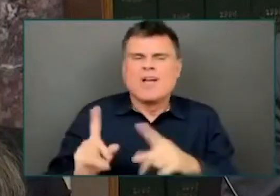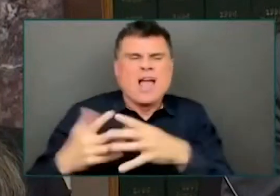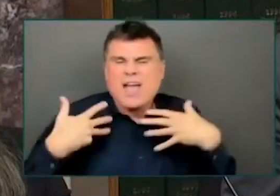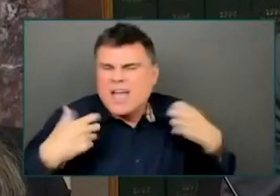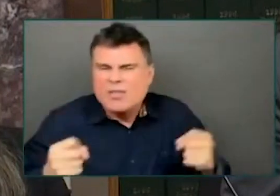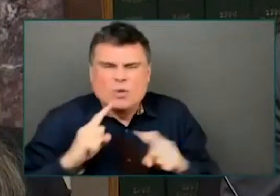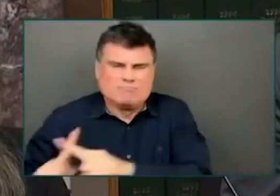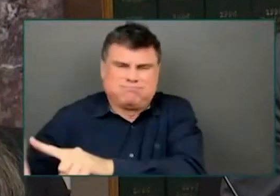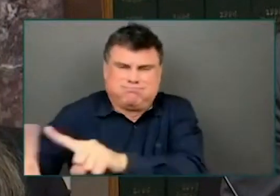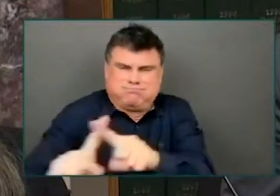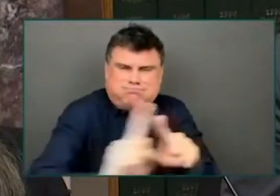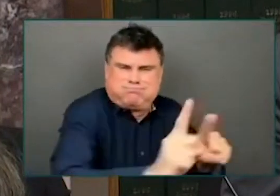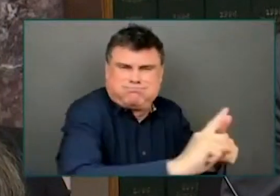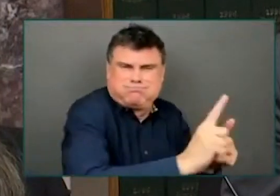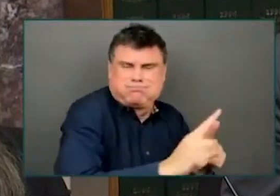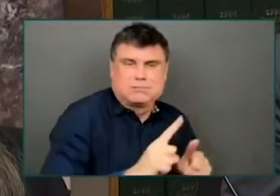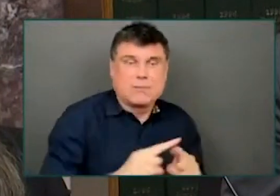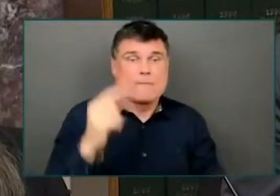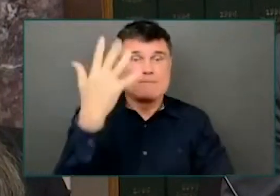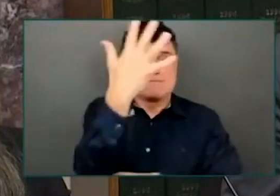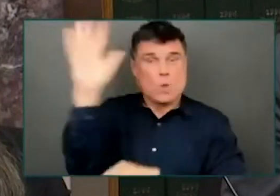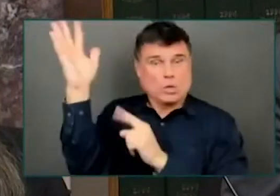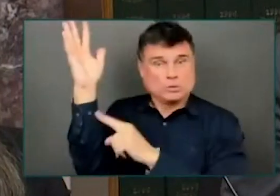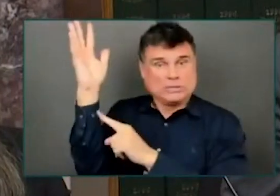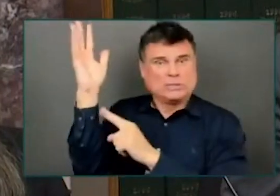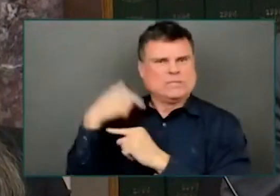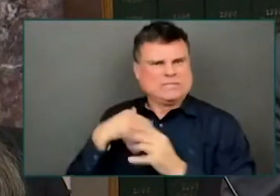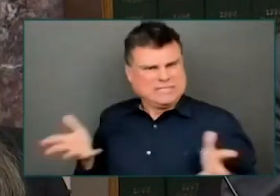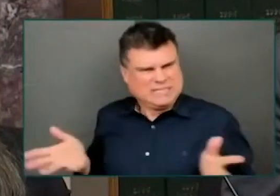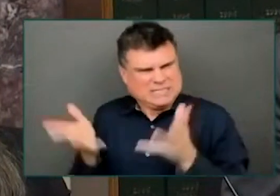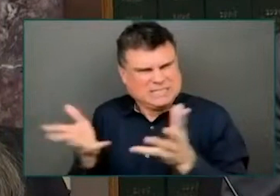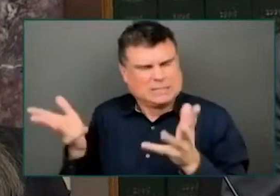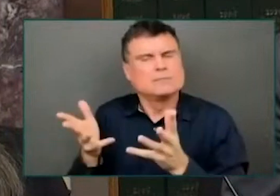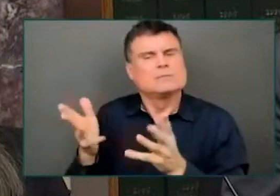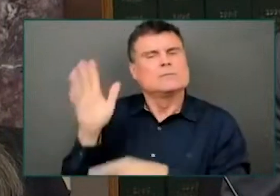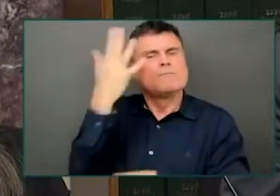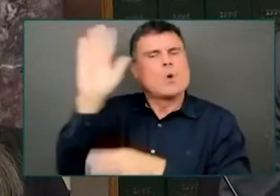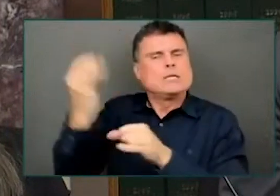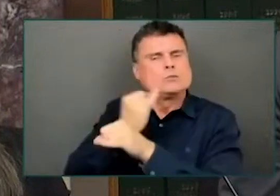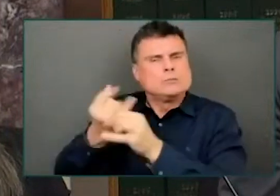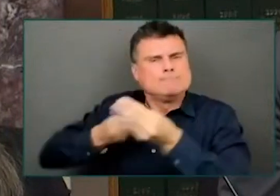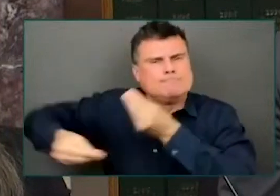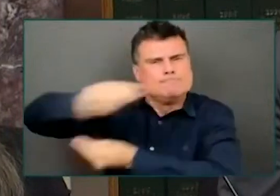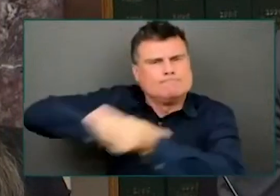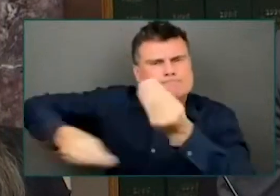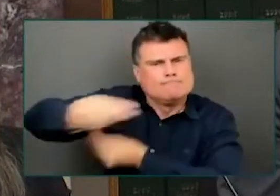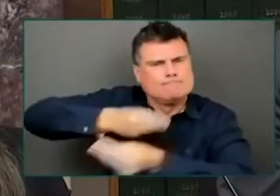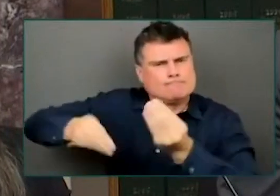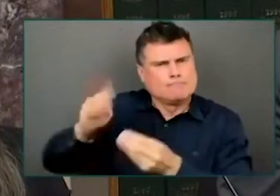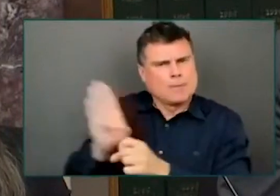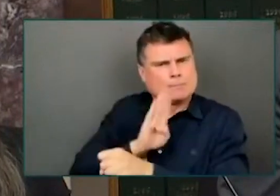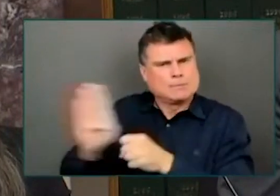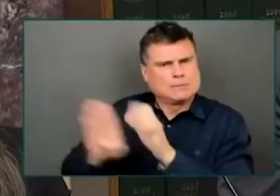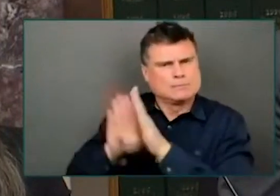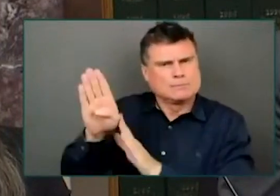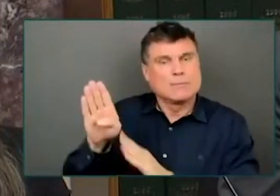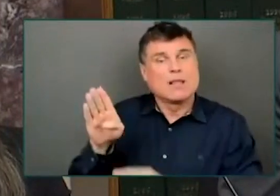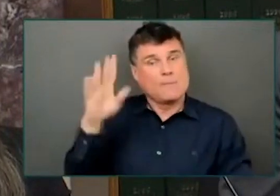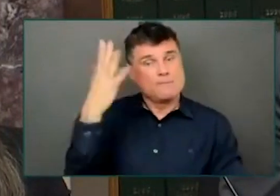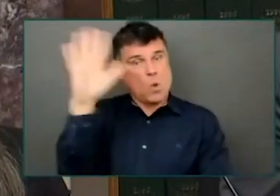driving economic growth. Mr. Speaker, forestry is and will remain foundational to our province's